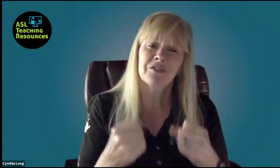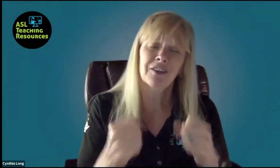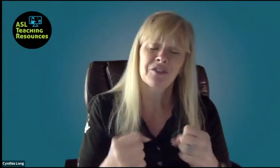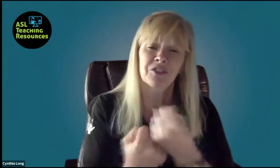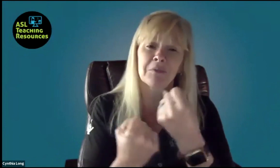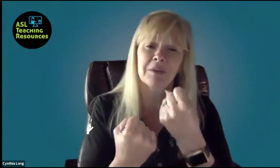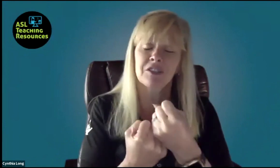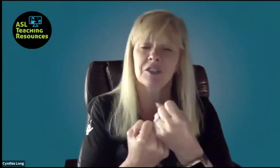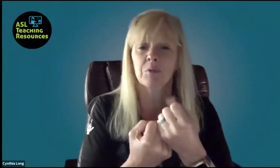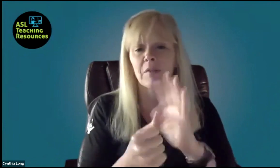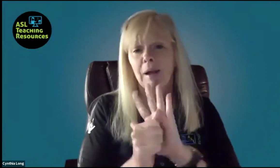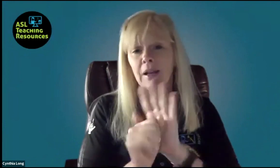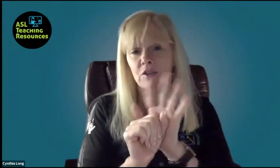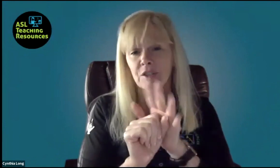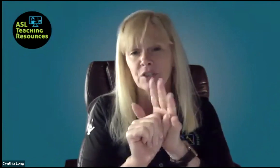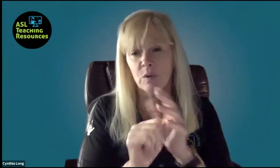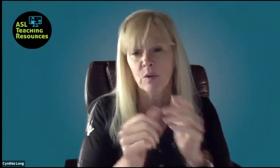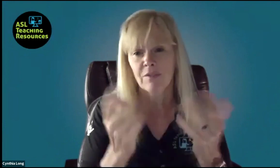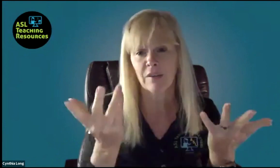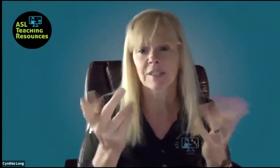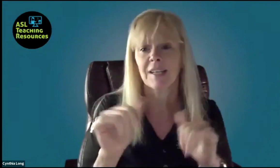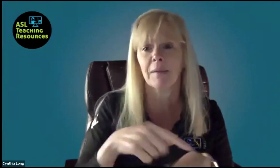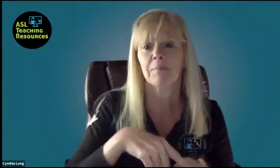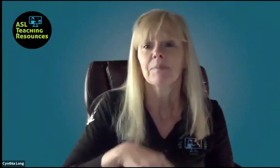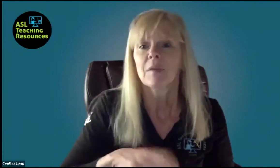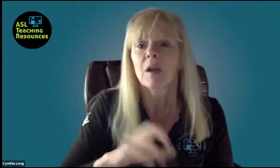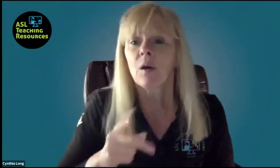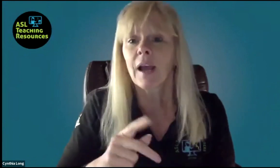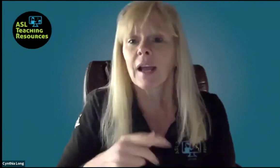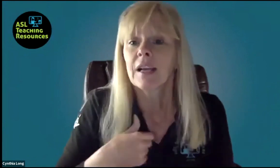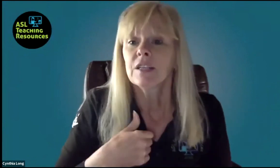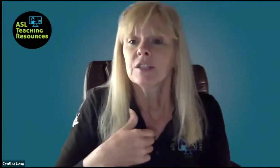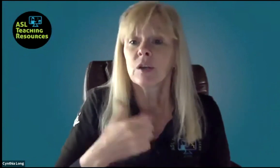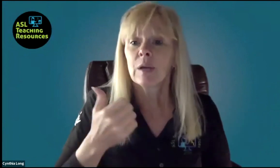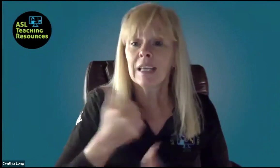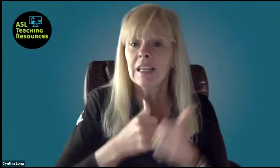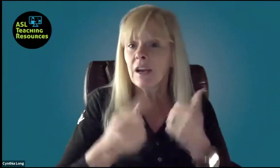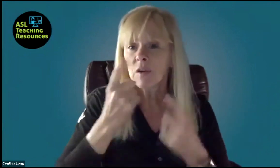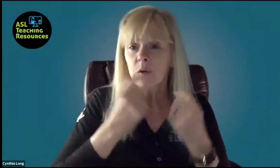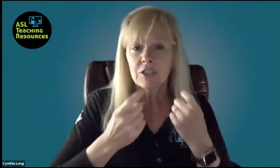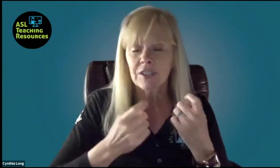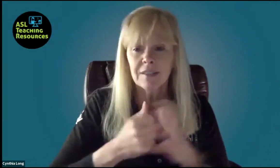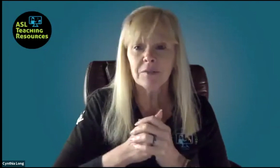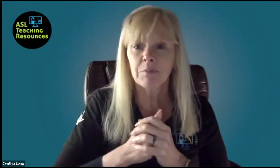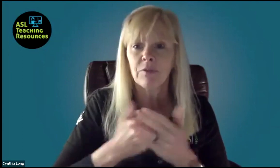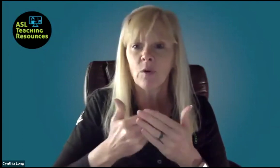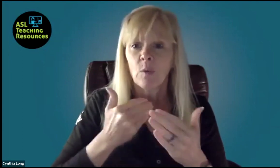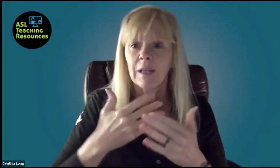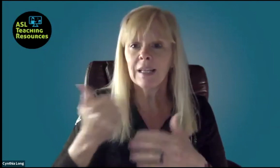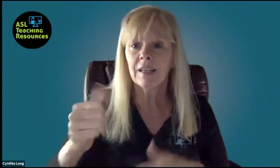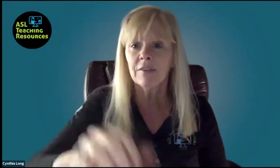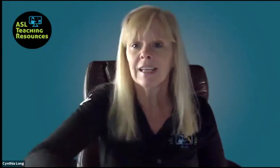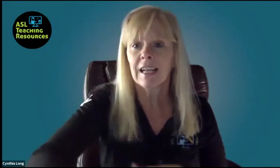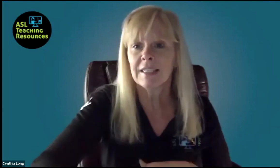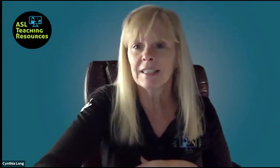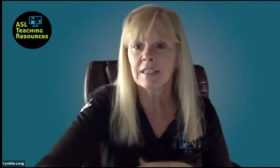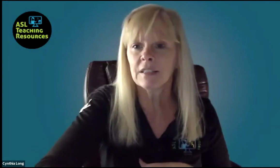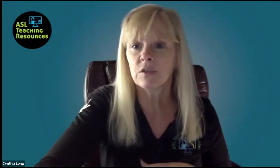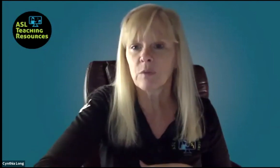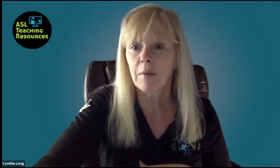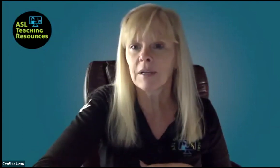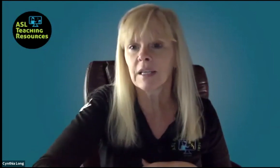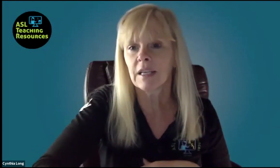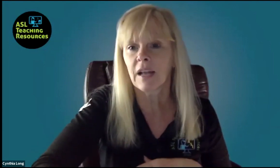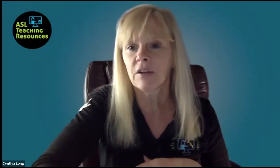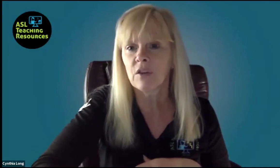trying so much to support everybody during this coronavirus time. Okay, so any other questions before we leave? And I sent it